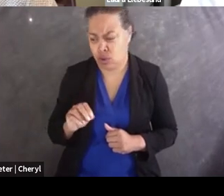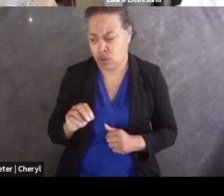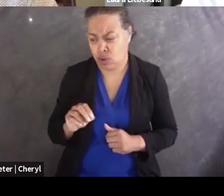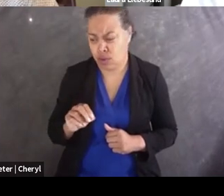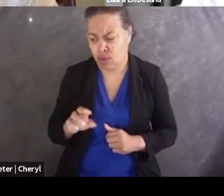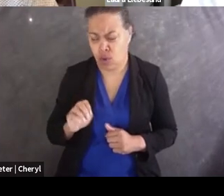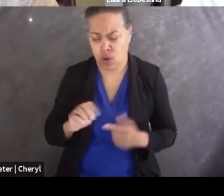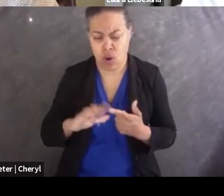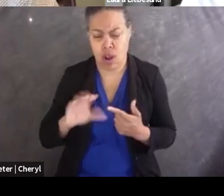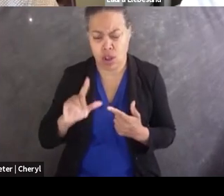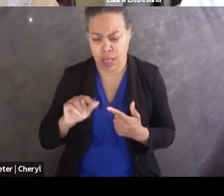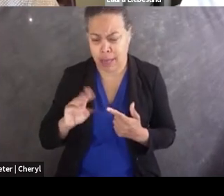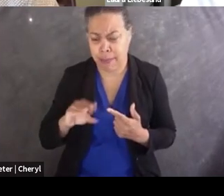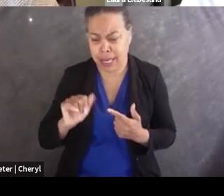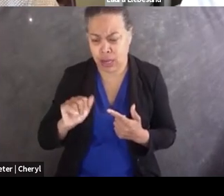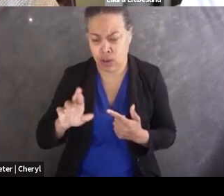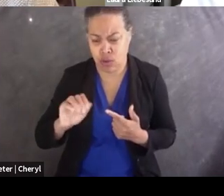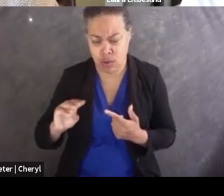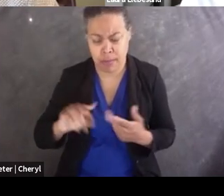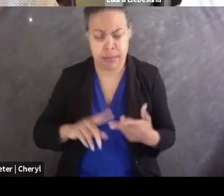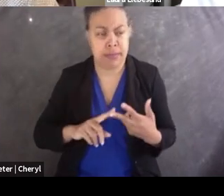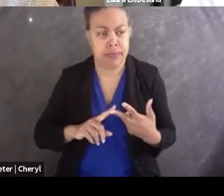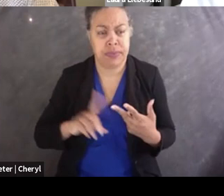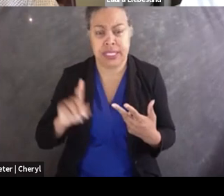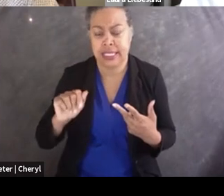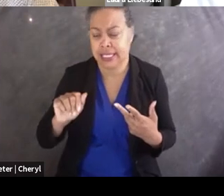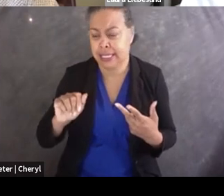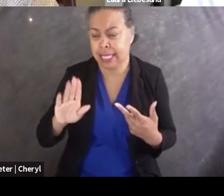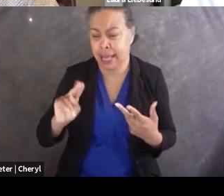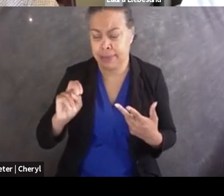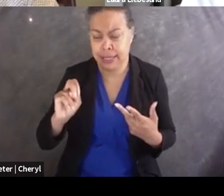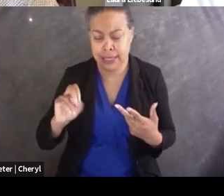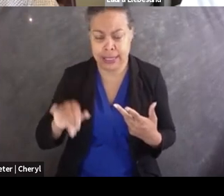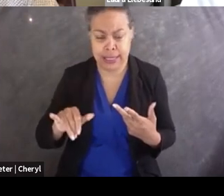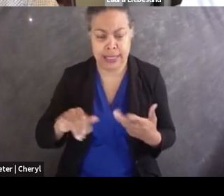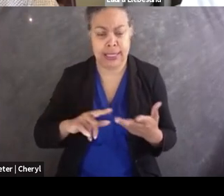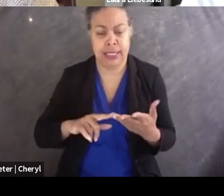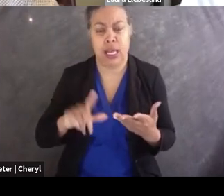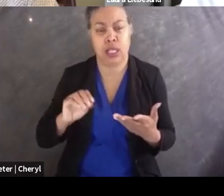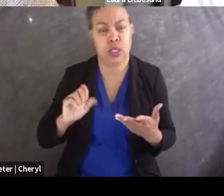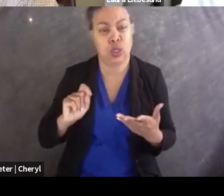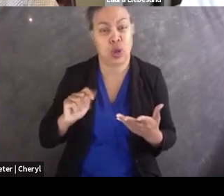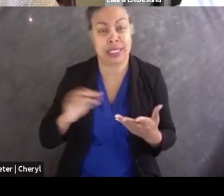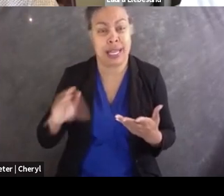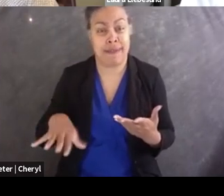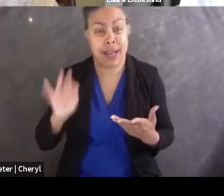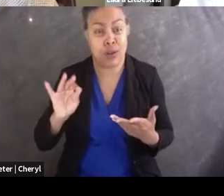the Columbia Room, the Dabney, and Lost and Found all